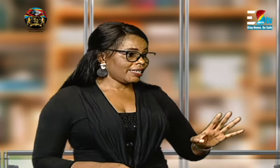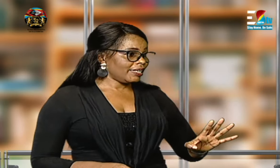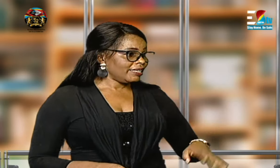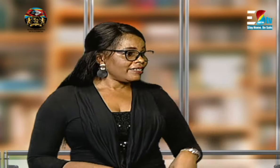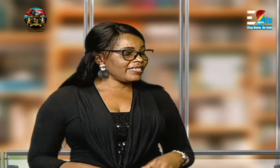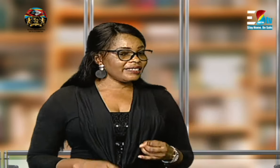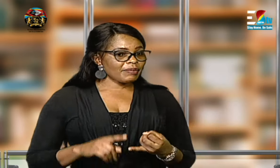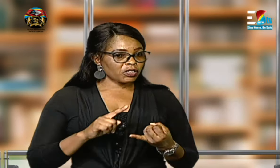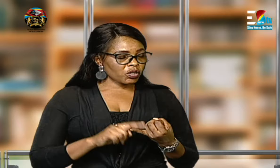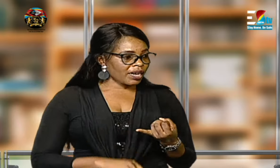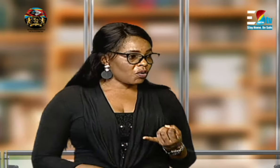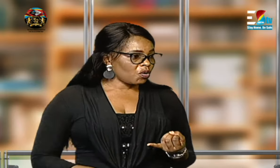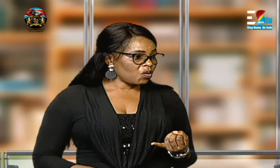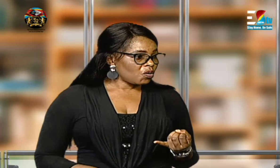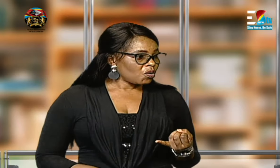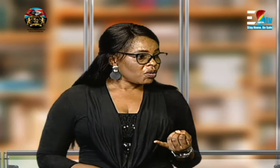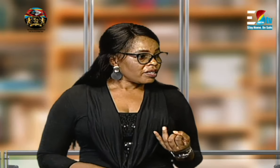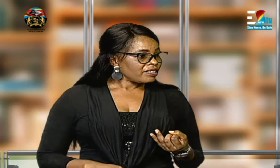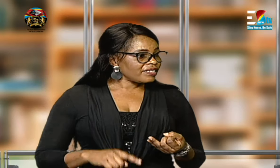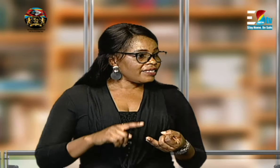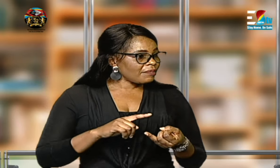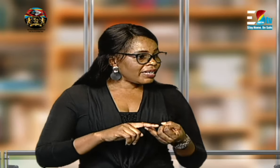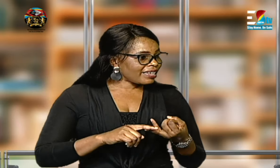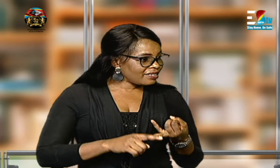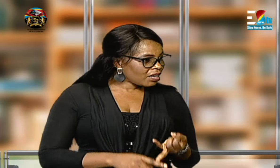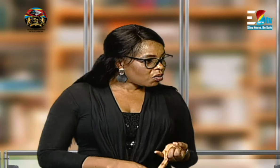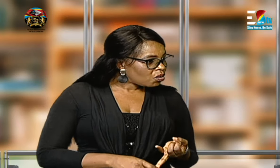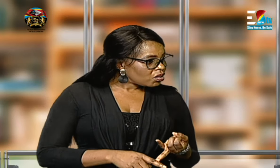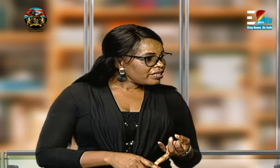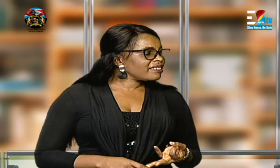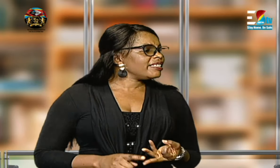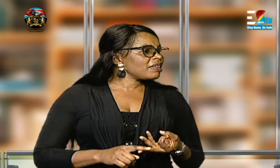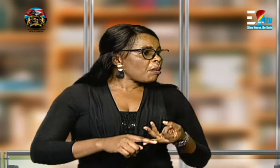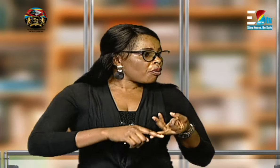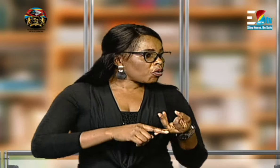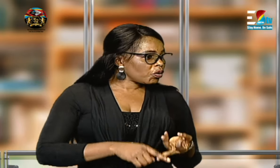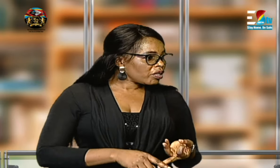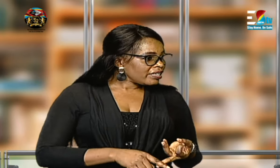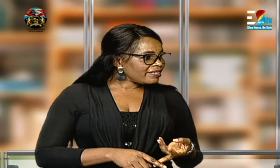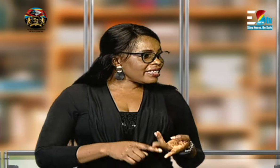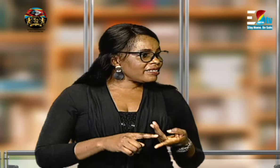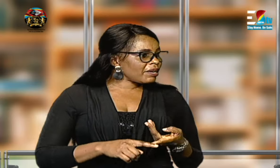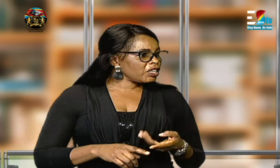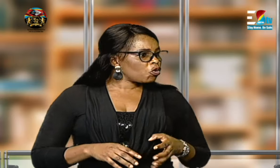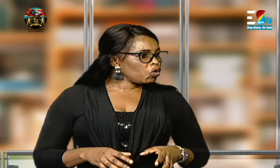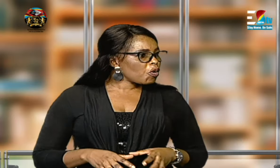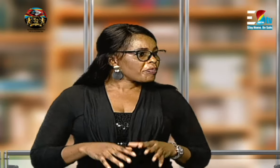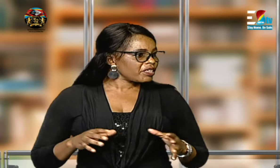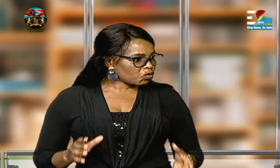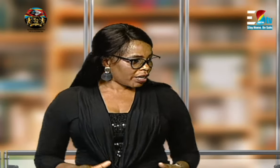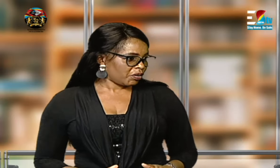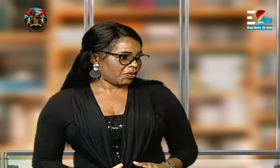tine sinendzaba lecocako sinendzaba lechazako sinendzaba mbono sinendzaba